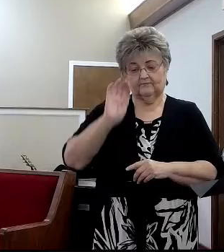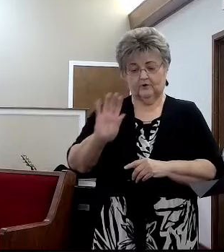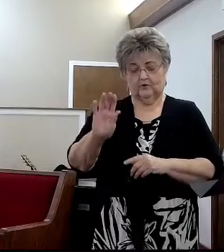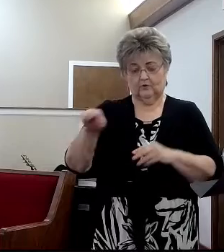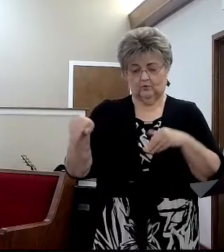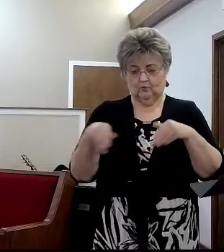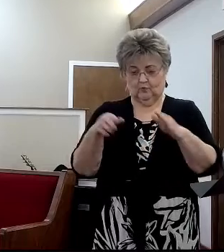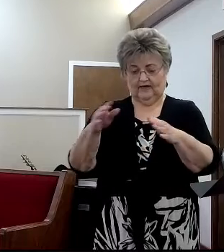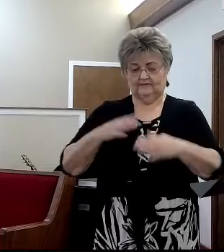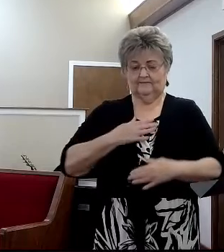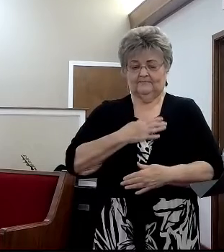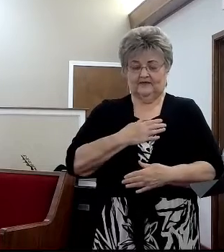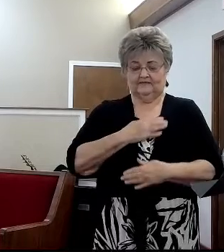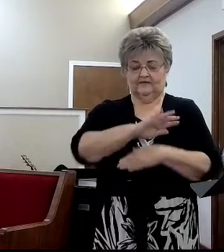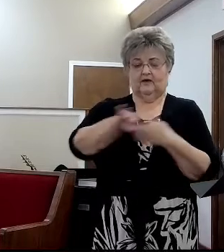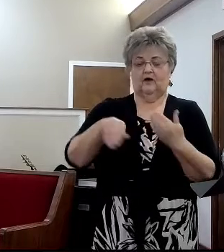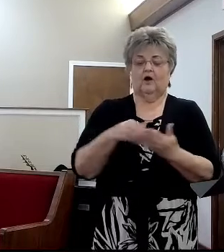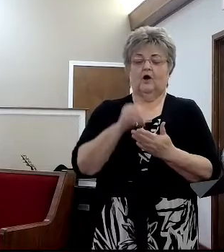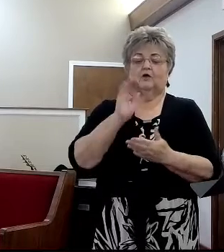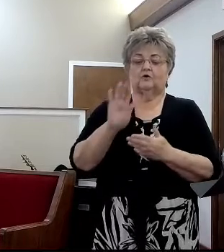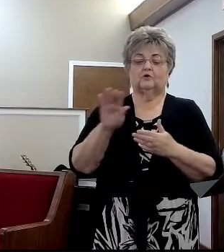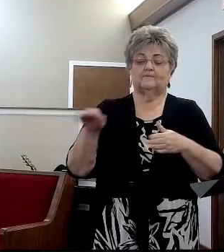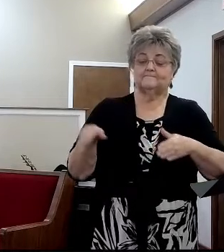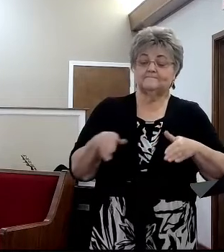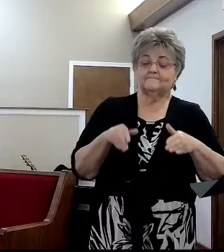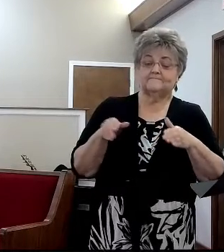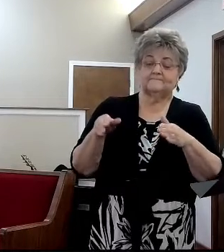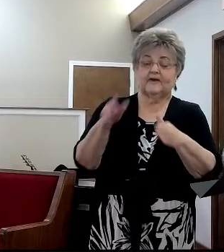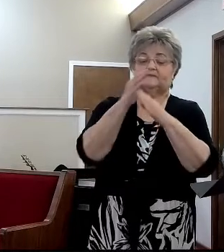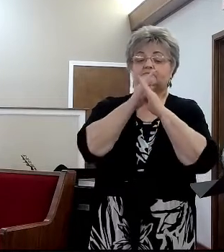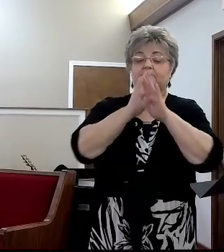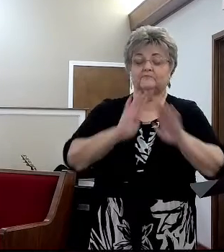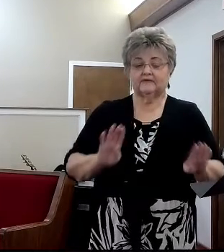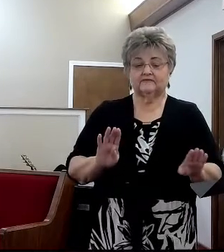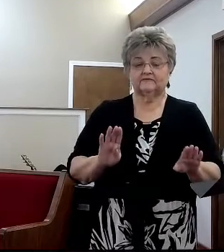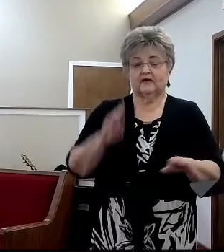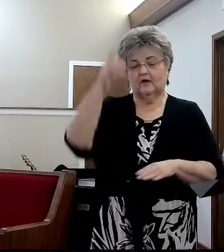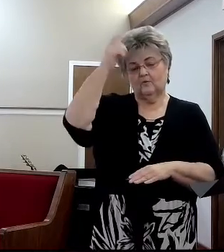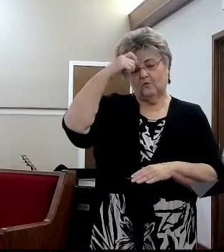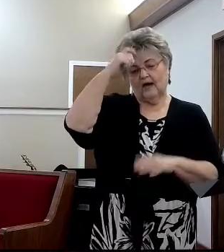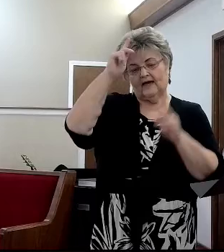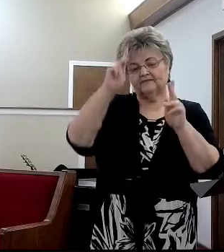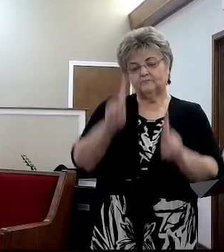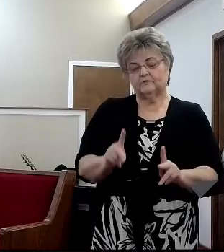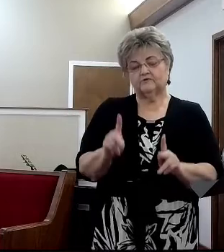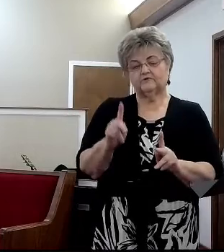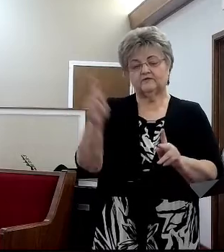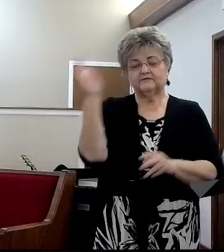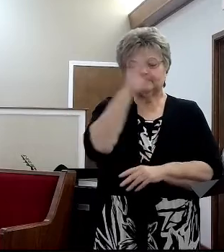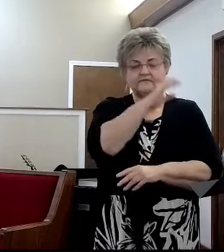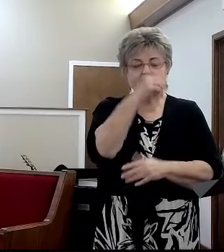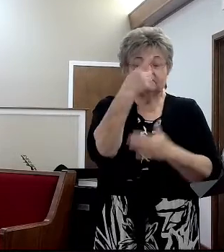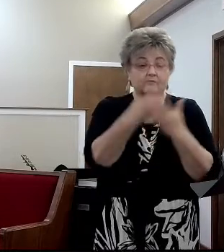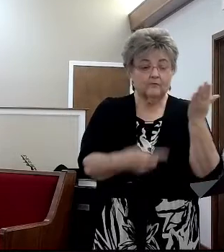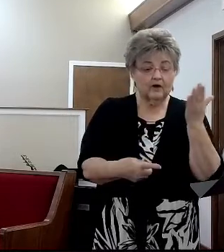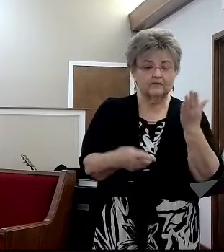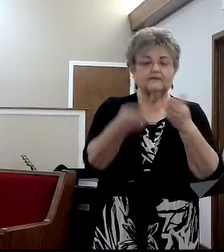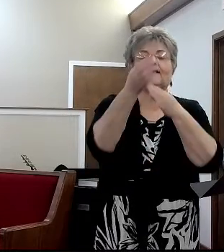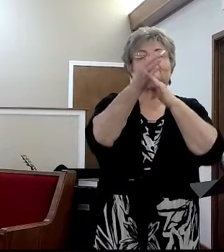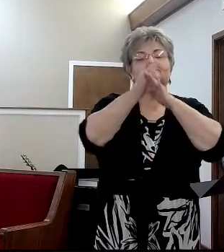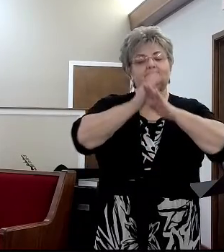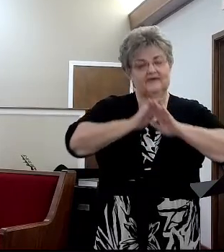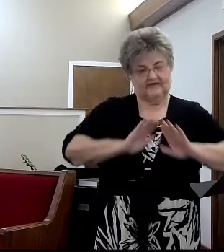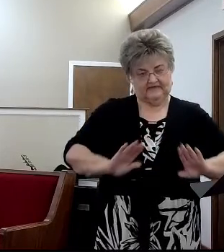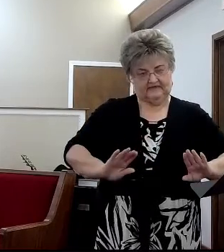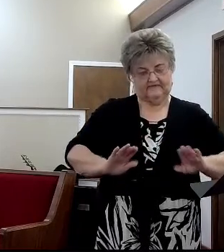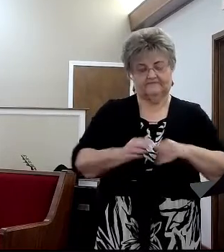and all her paths are peace. So, a wise person is seeking the peace. We're going to turn and see this